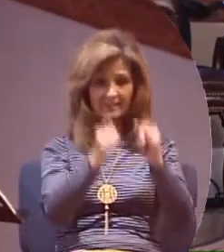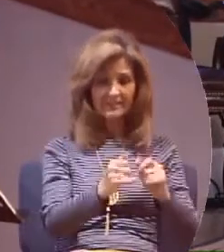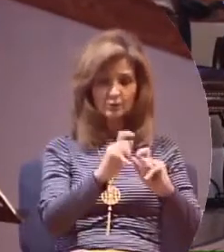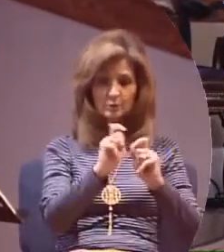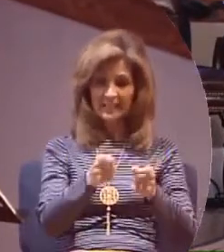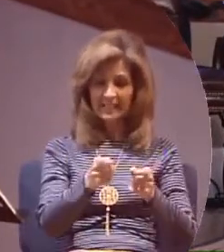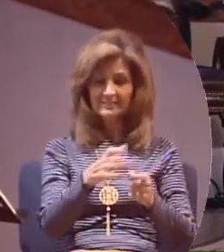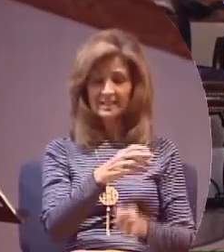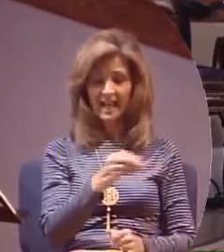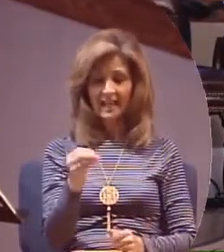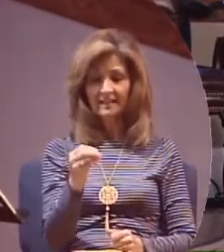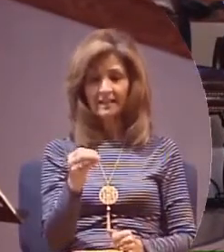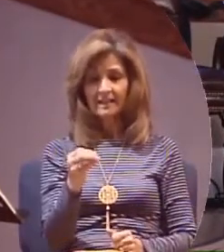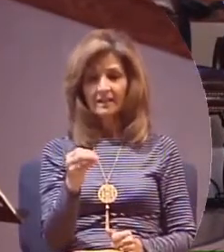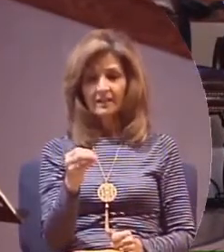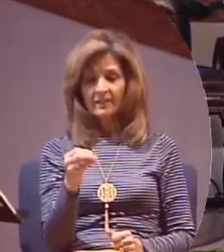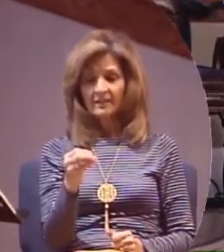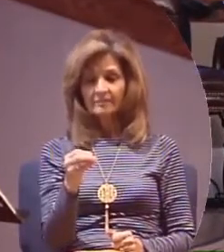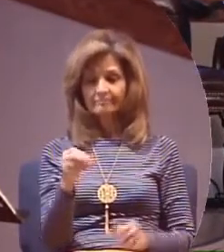God.